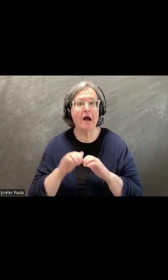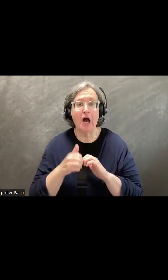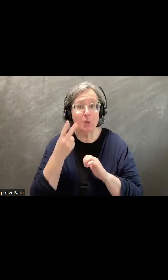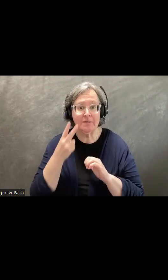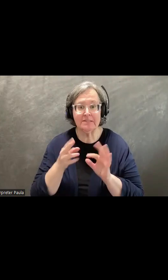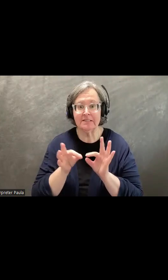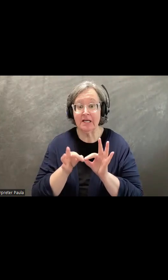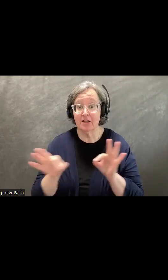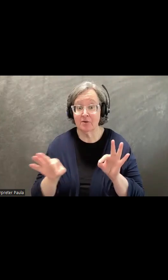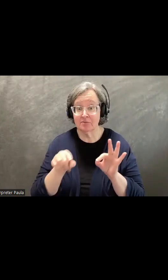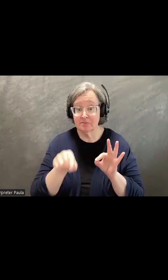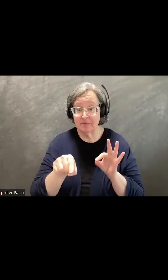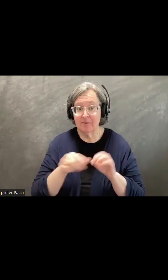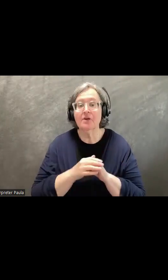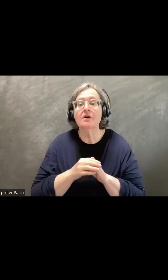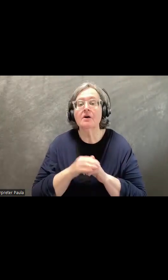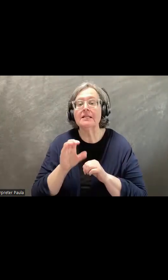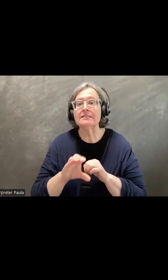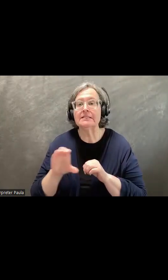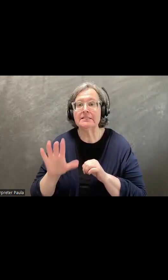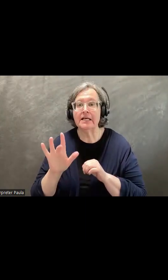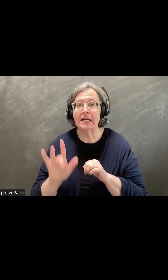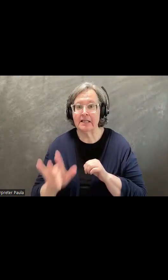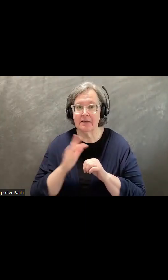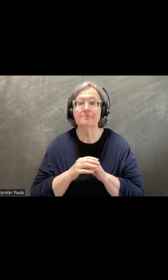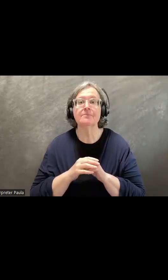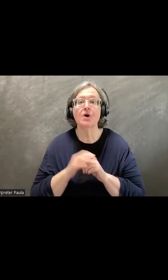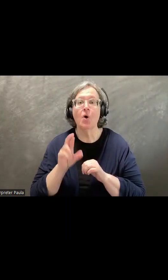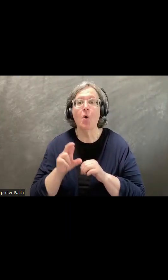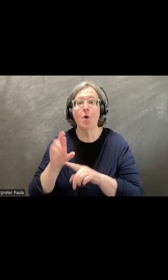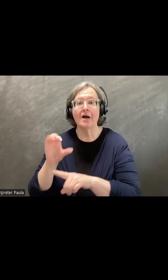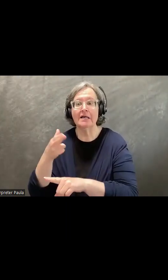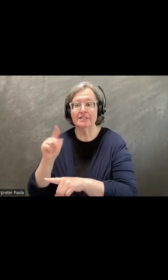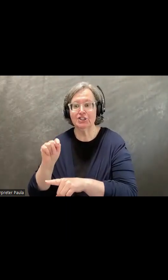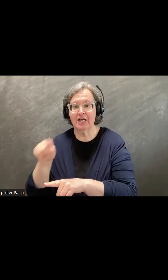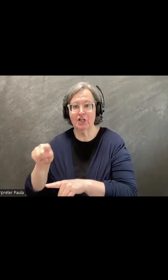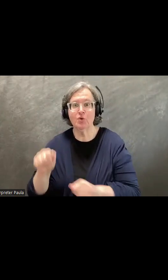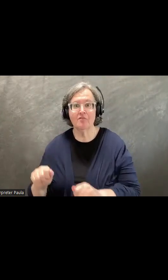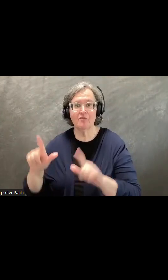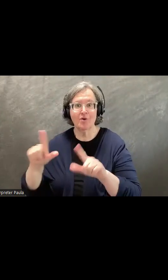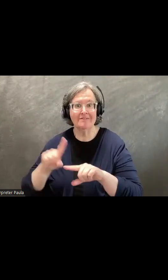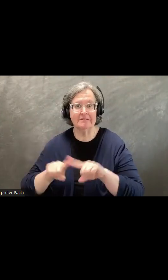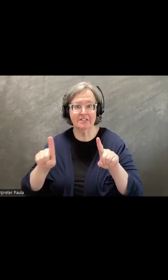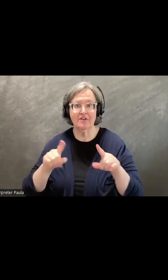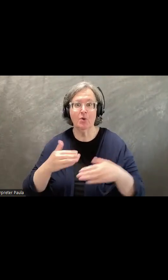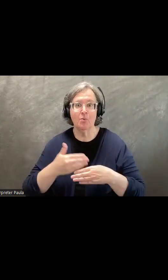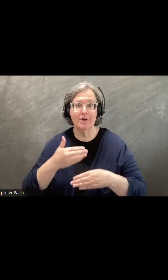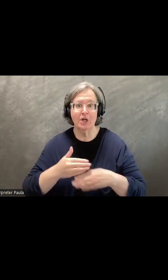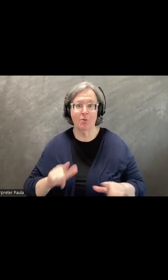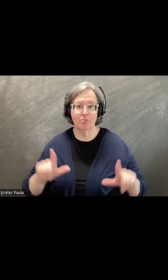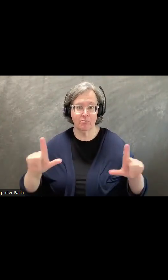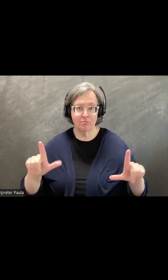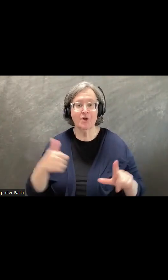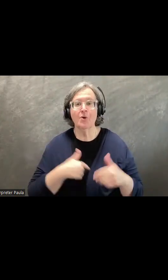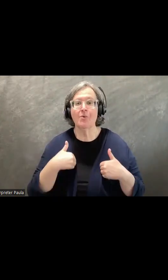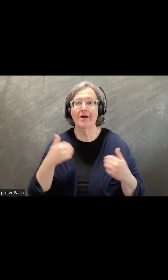CC icon at the bottom of your screen or clicking the link in the chat pod to view in a separate window. We also have an ASL